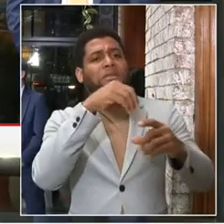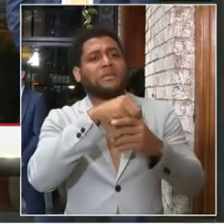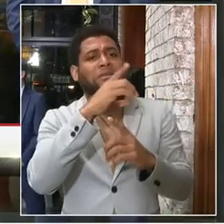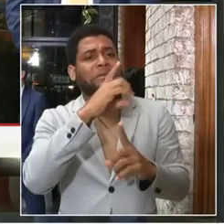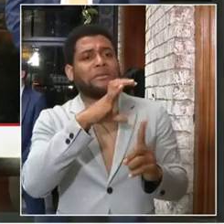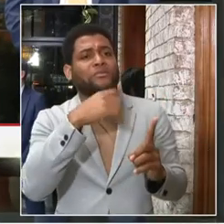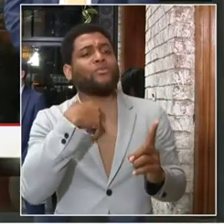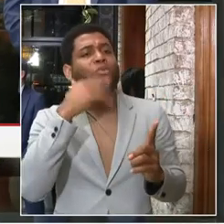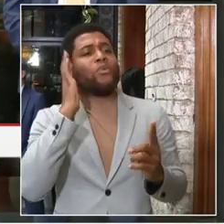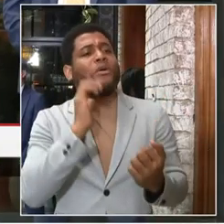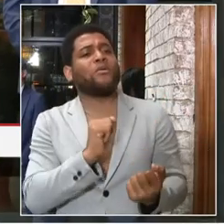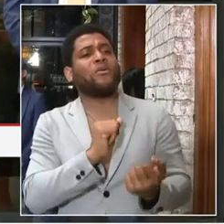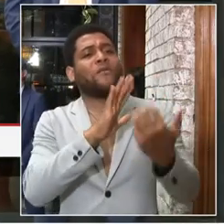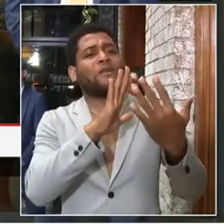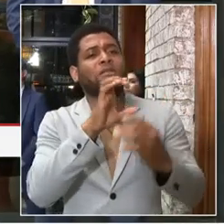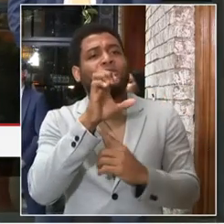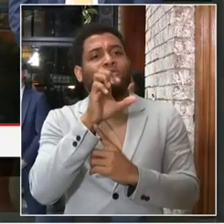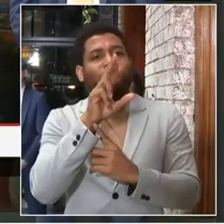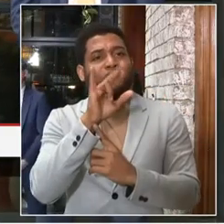criminal loitering.